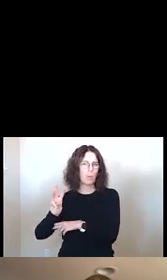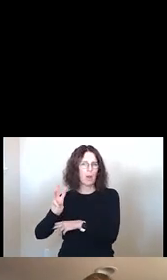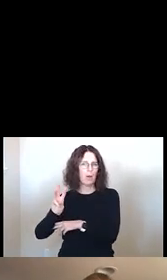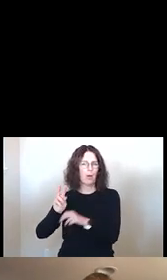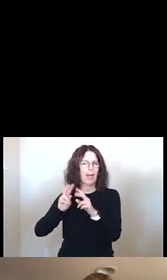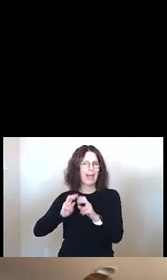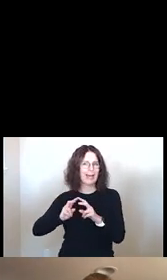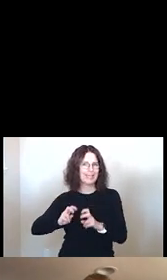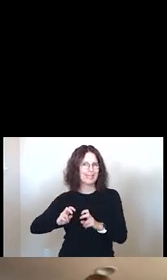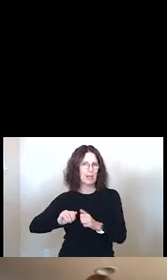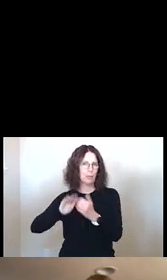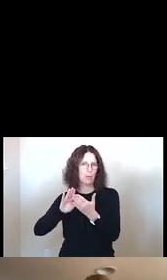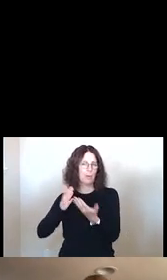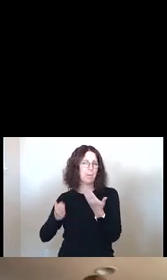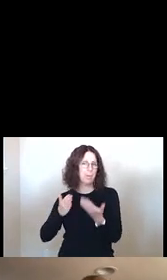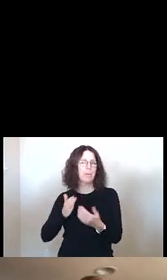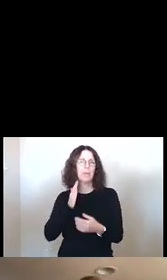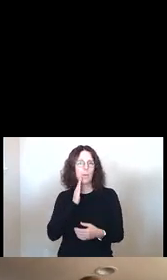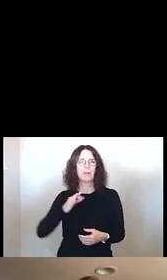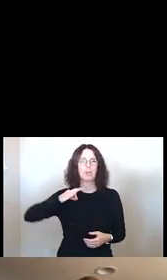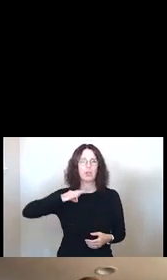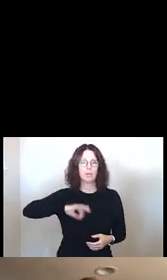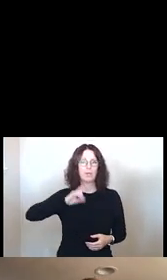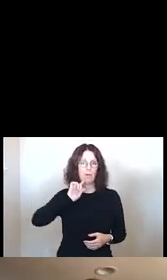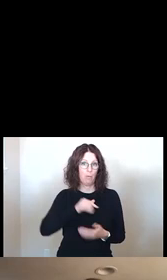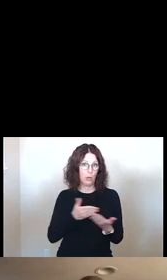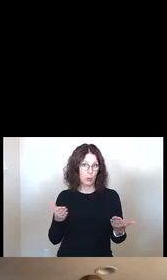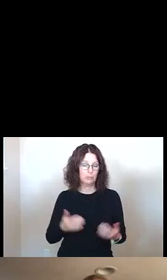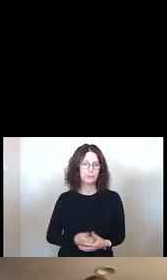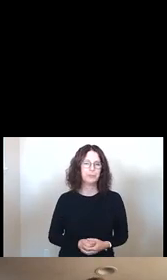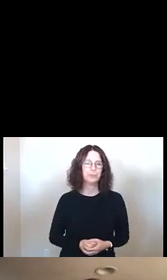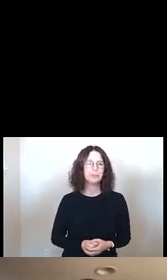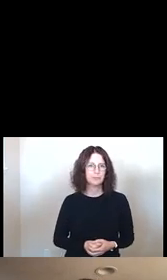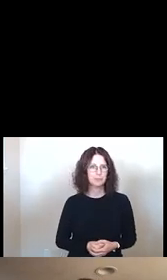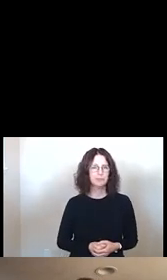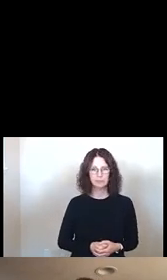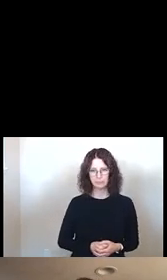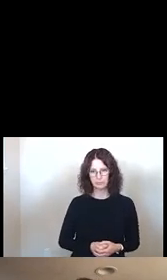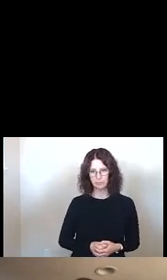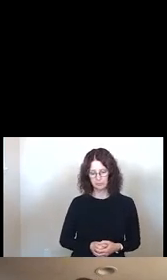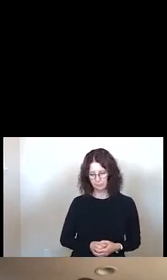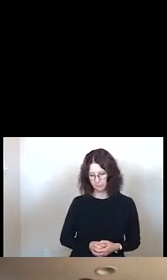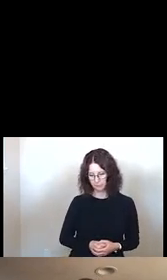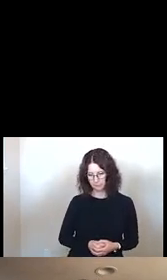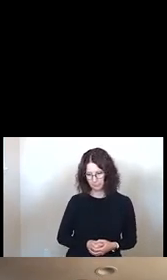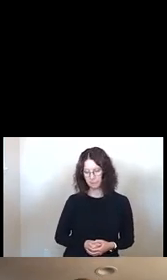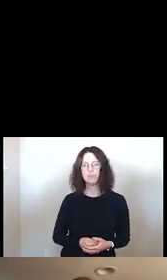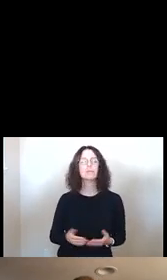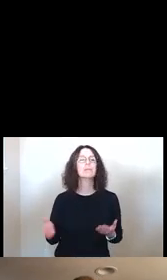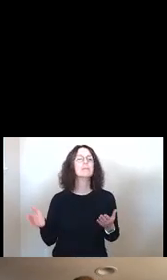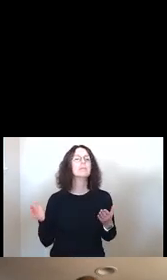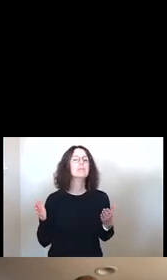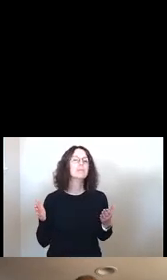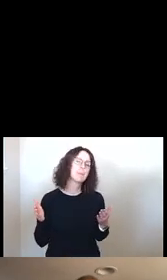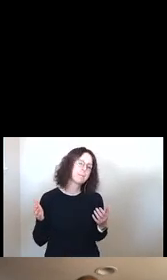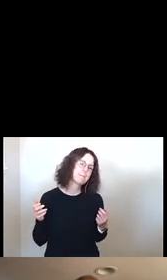be useful to you. Going back to this kind of wide view, I